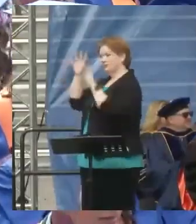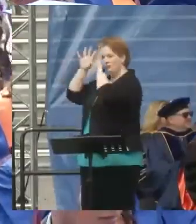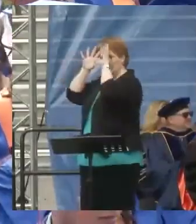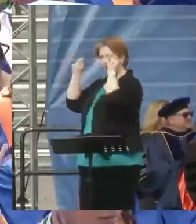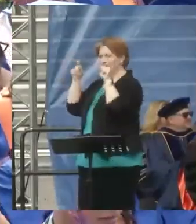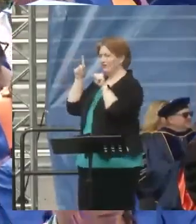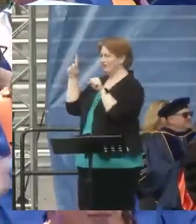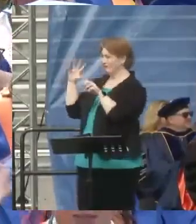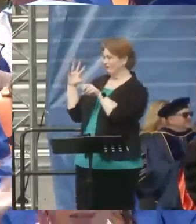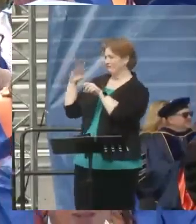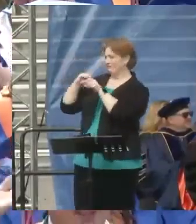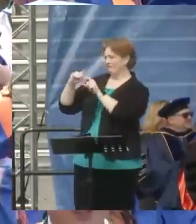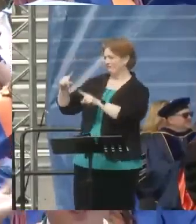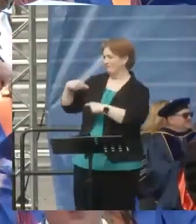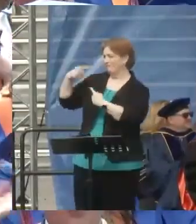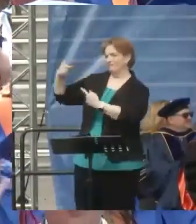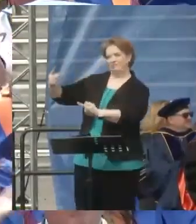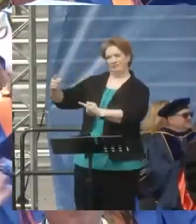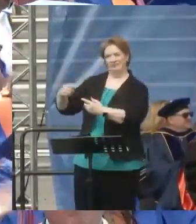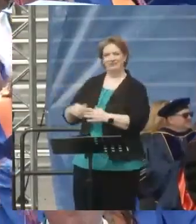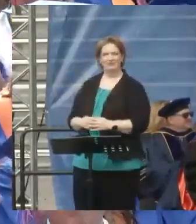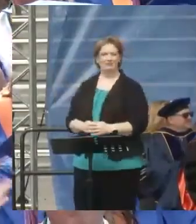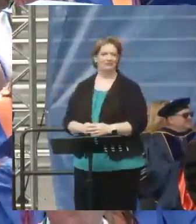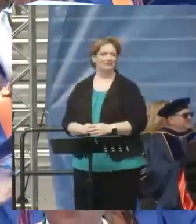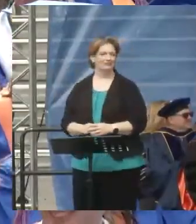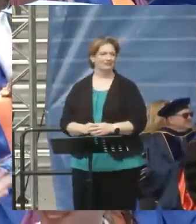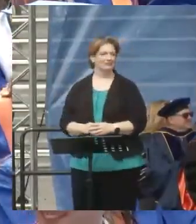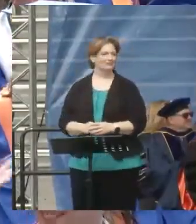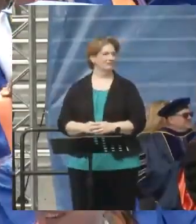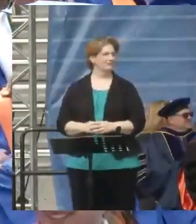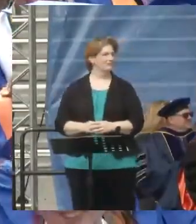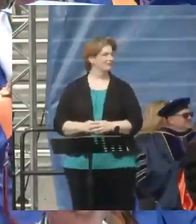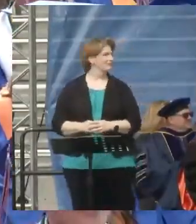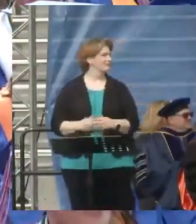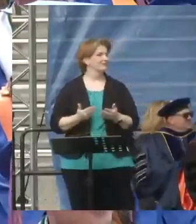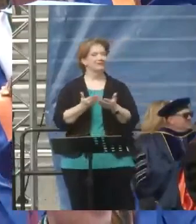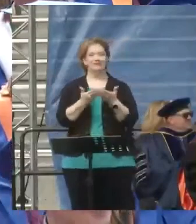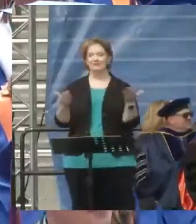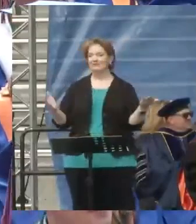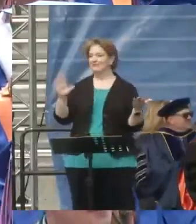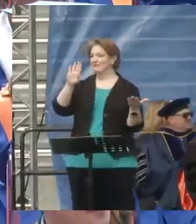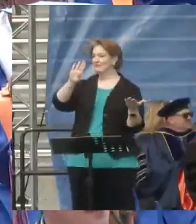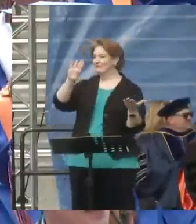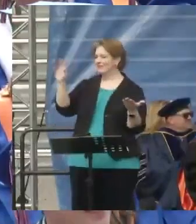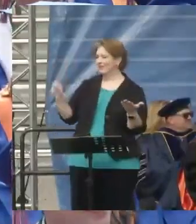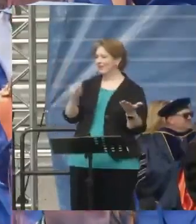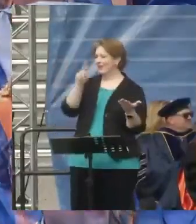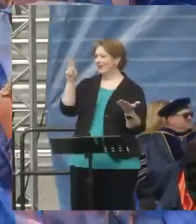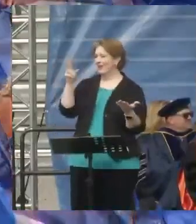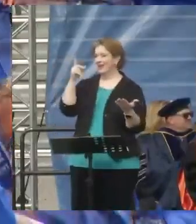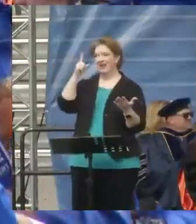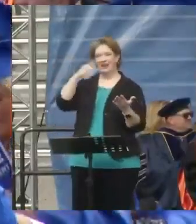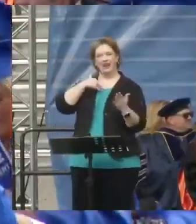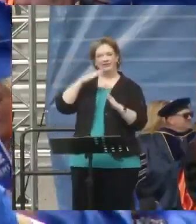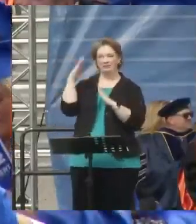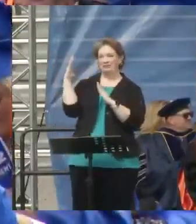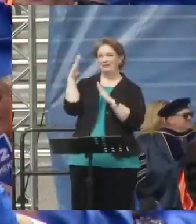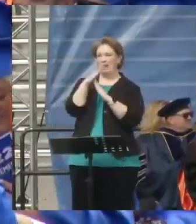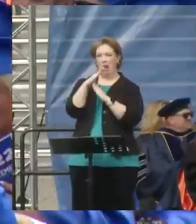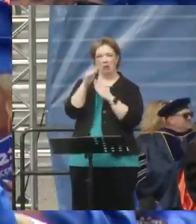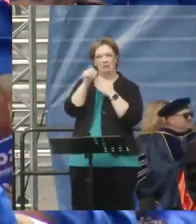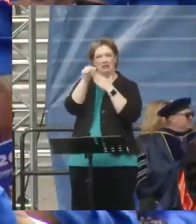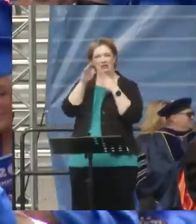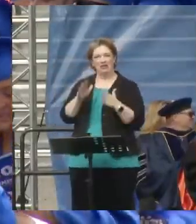the years. Boise State, you have one of a kind leader in Dr. Trump.